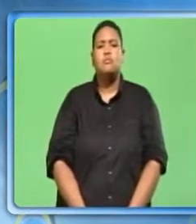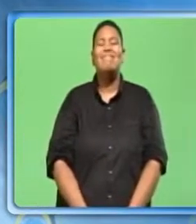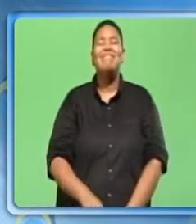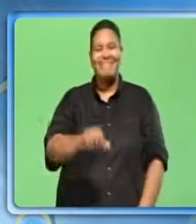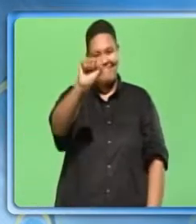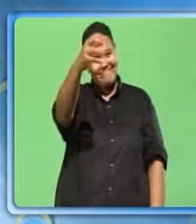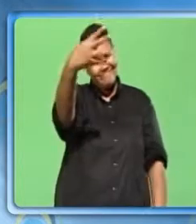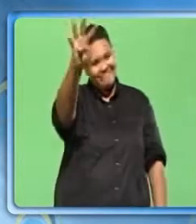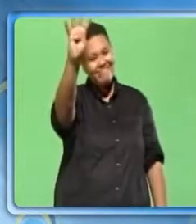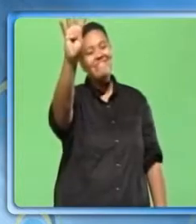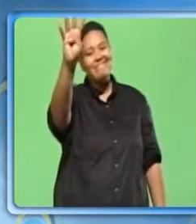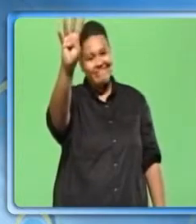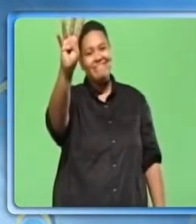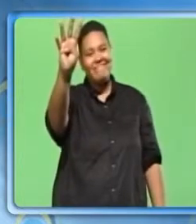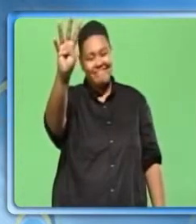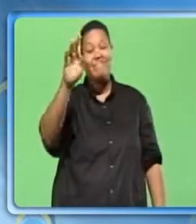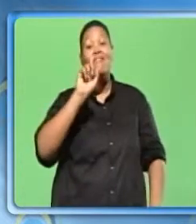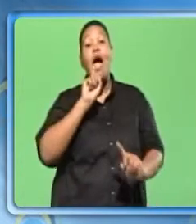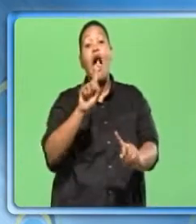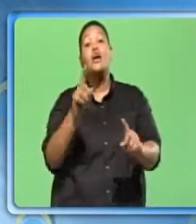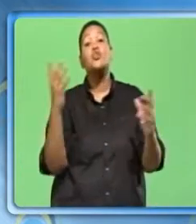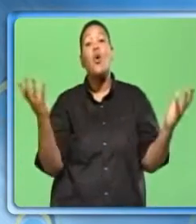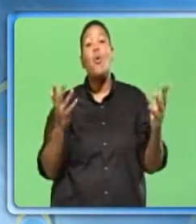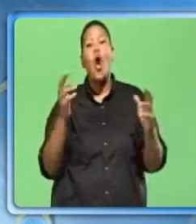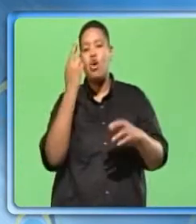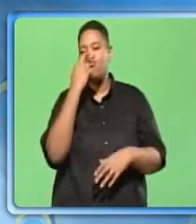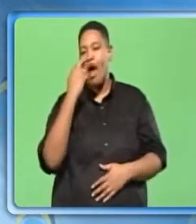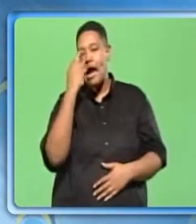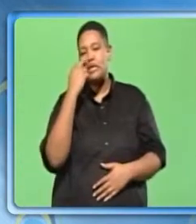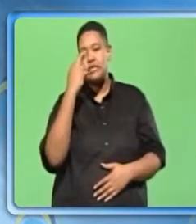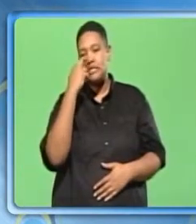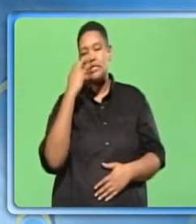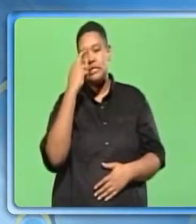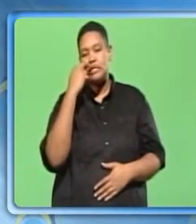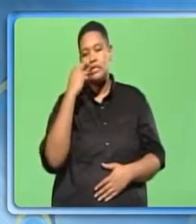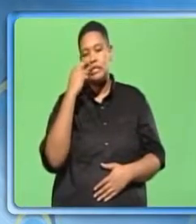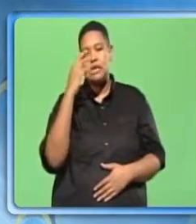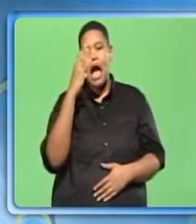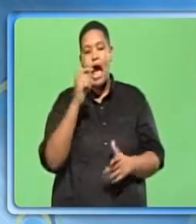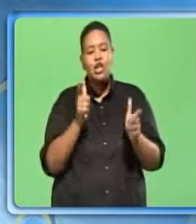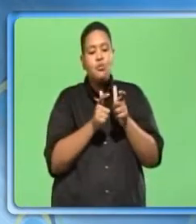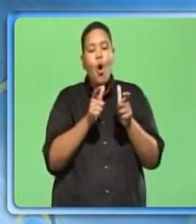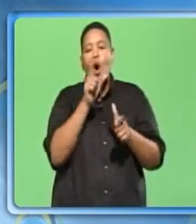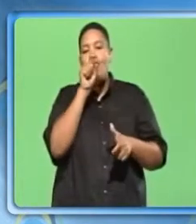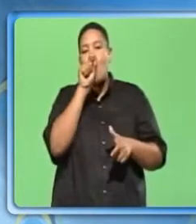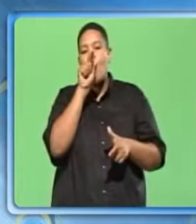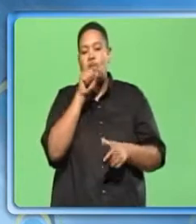Yes, you are correct. The answer is the rat and the small birds.